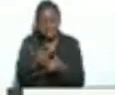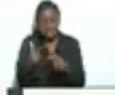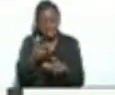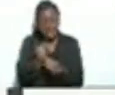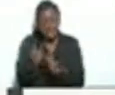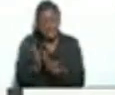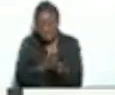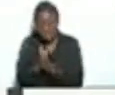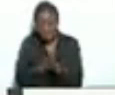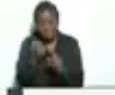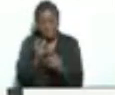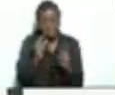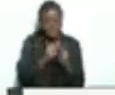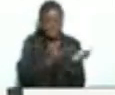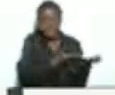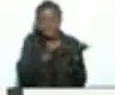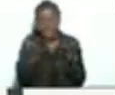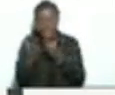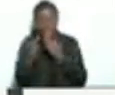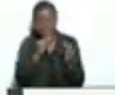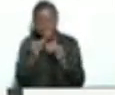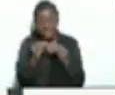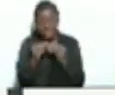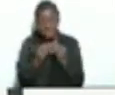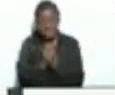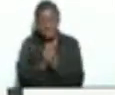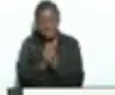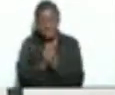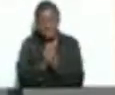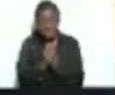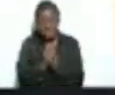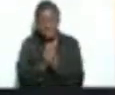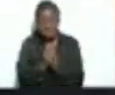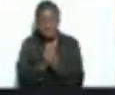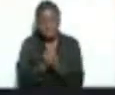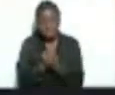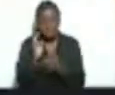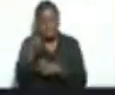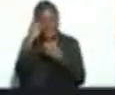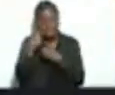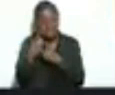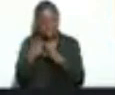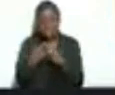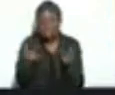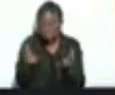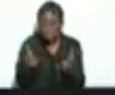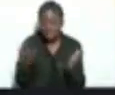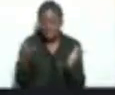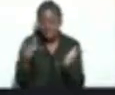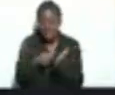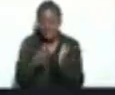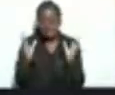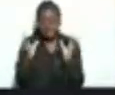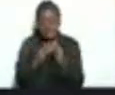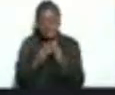carry forward the message that our work is not merely a job, but a vocation. We decided to put this symposium on, a chaplain